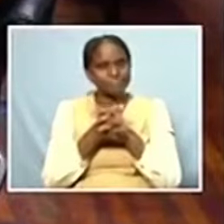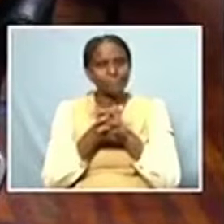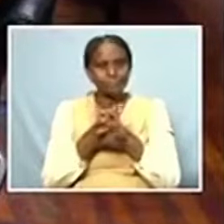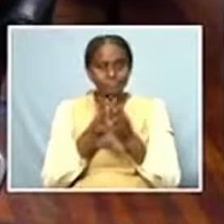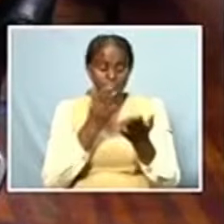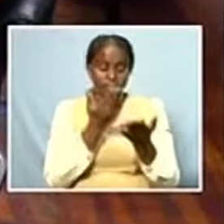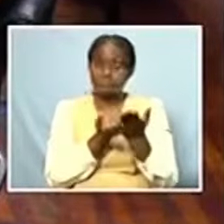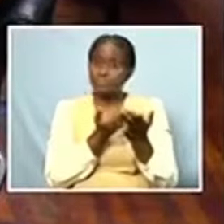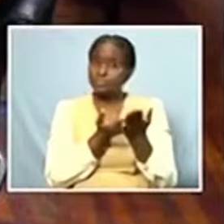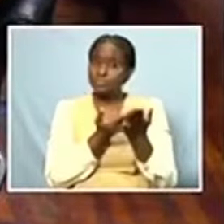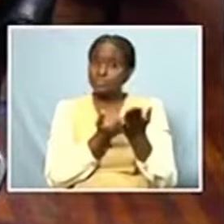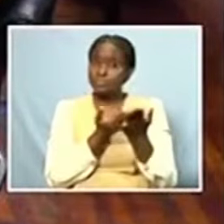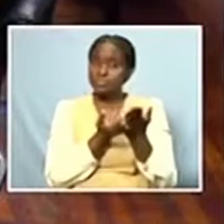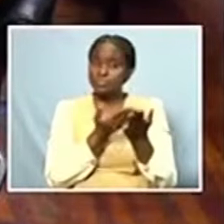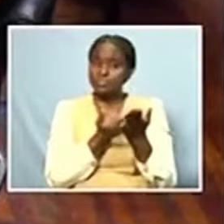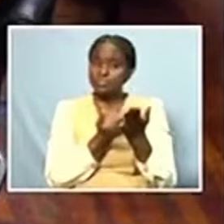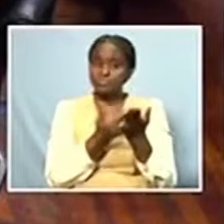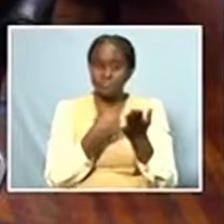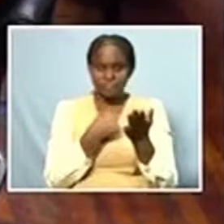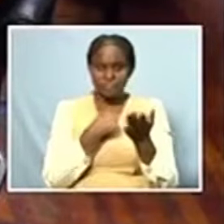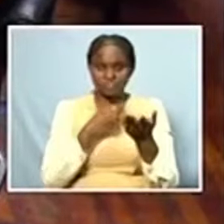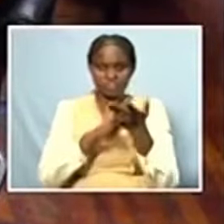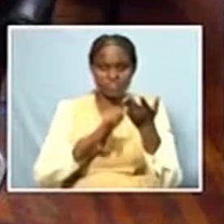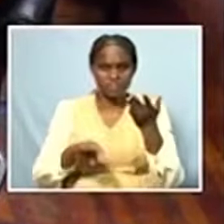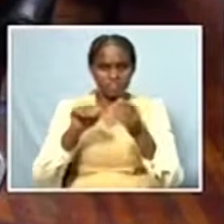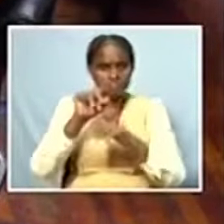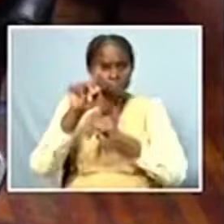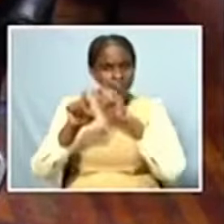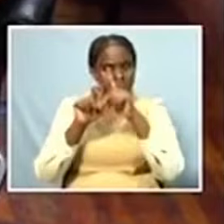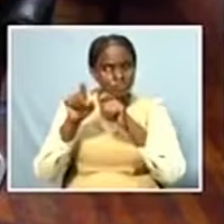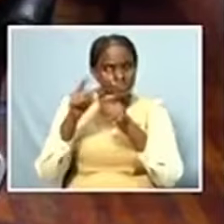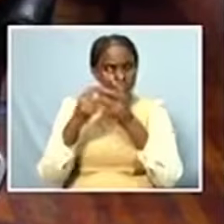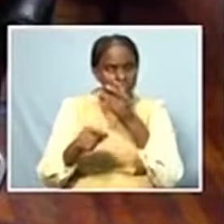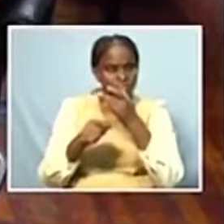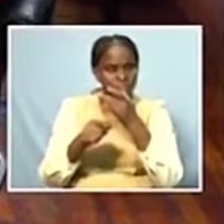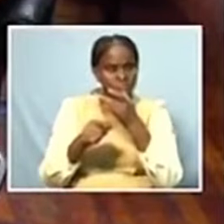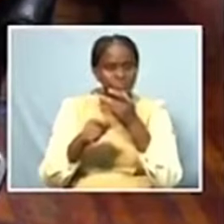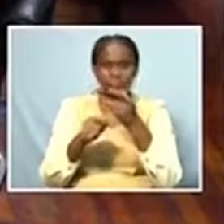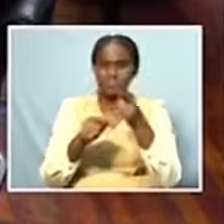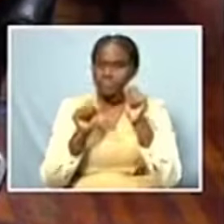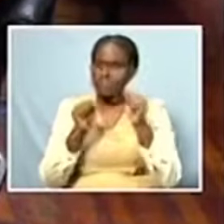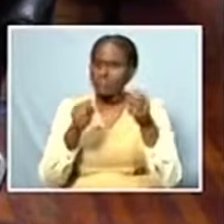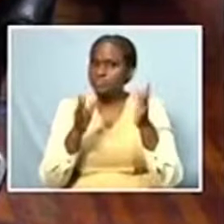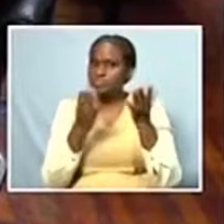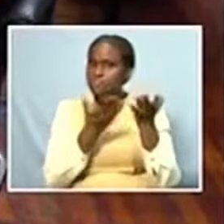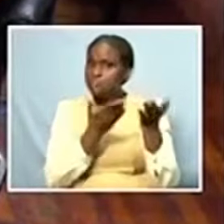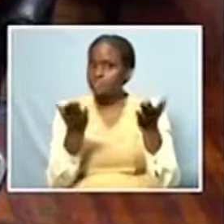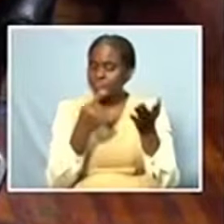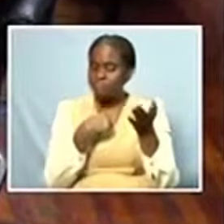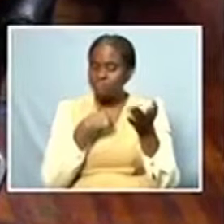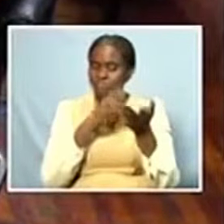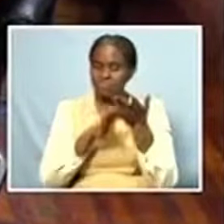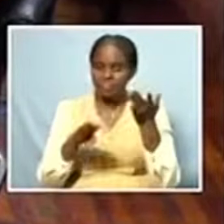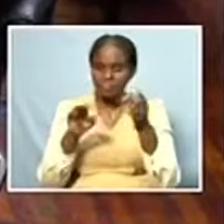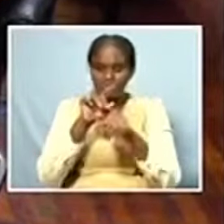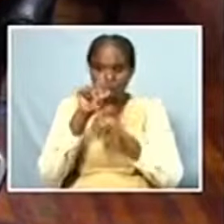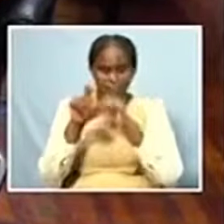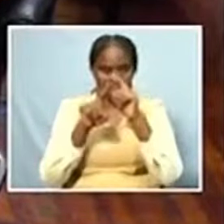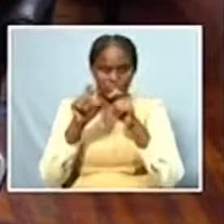On the, I believe the question is on the... Could you be loud? I believe the question is